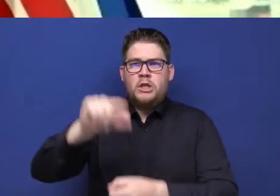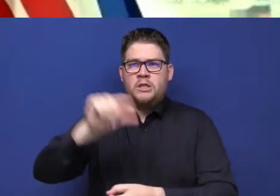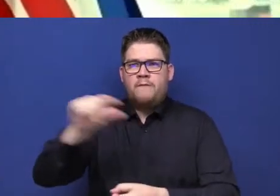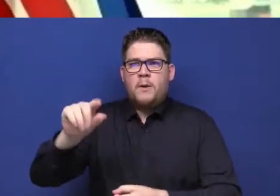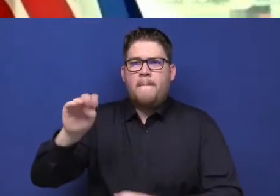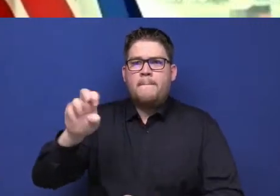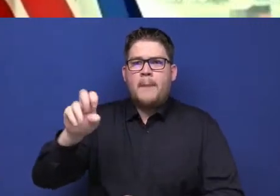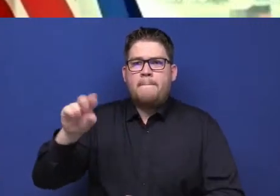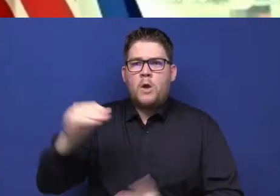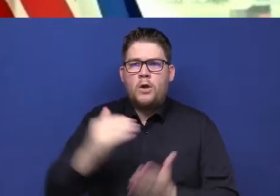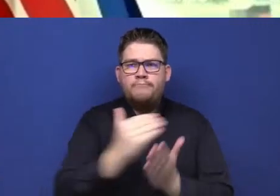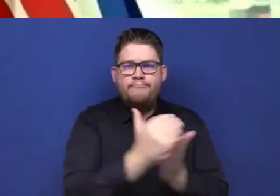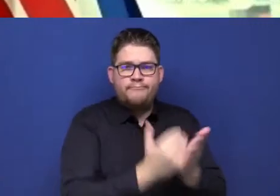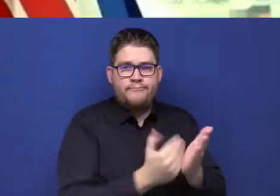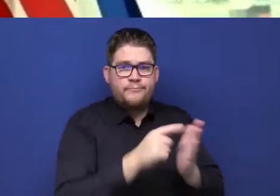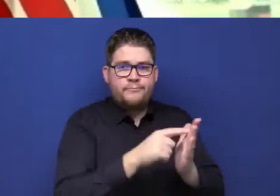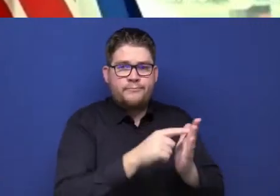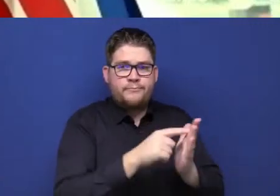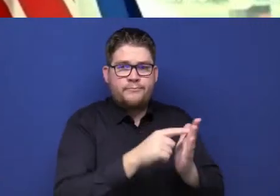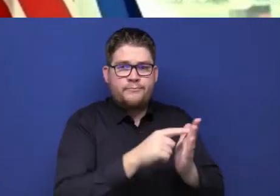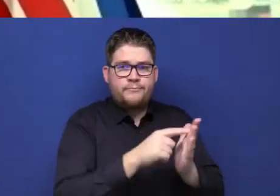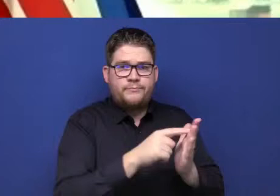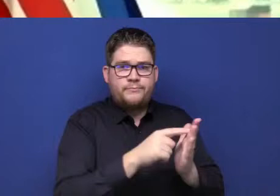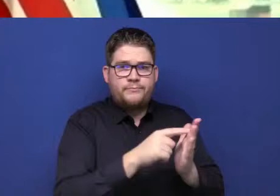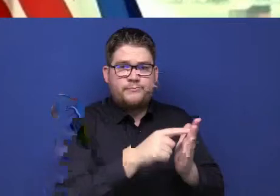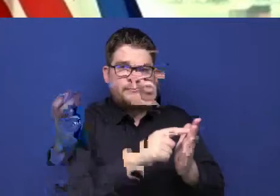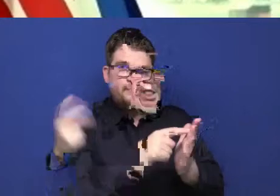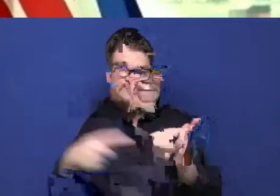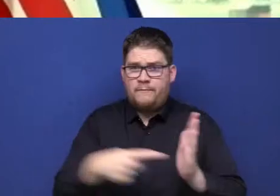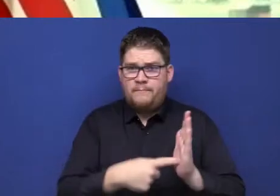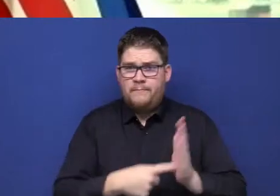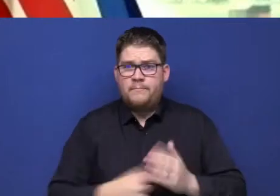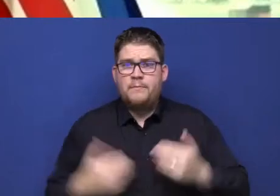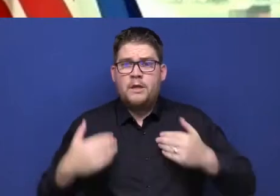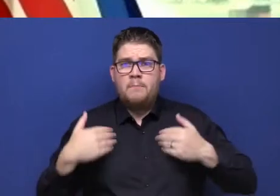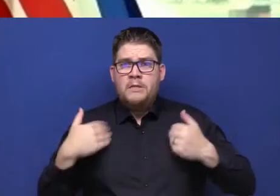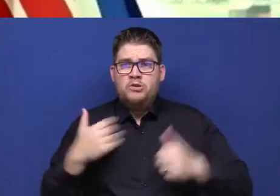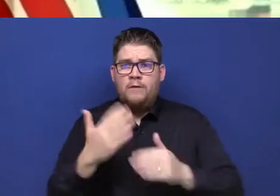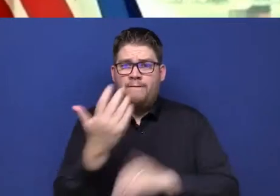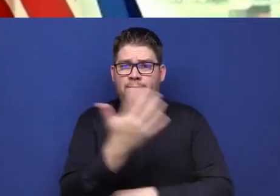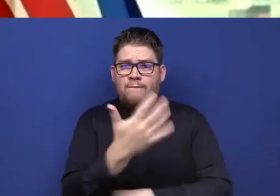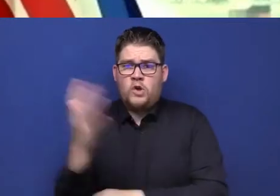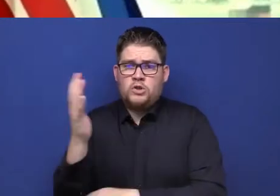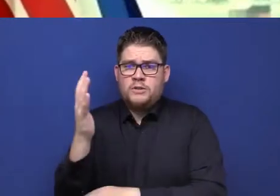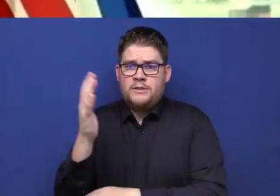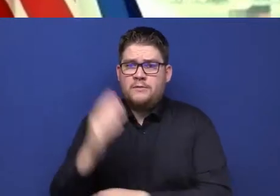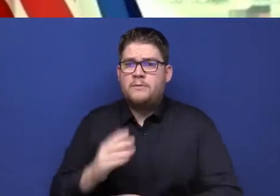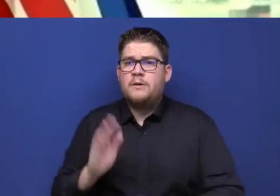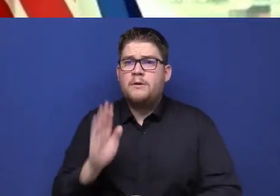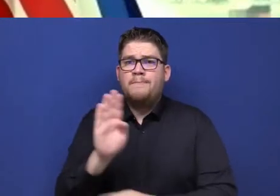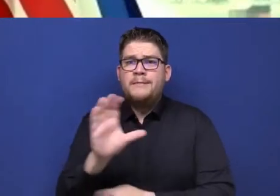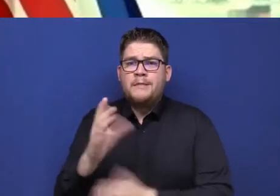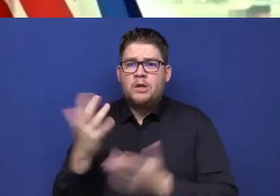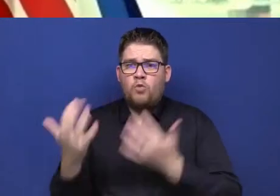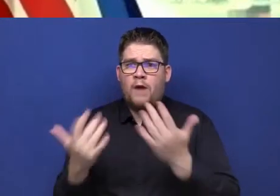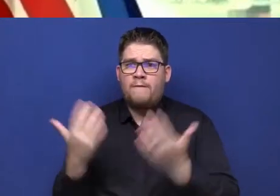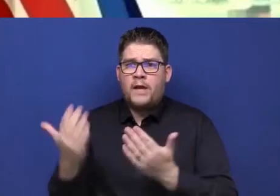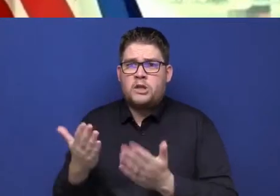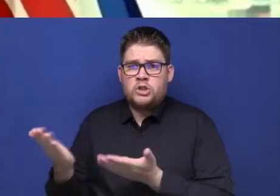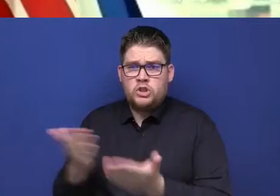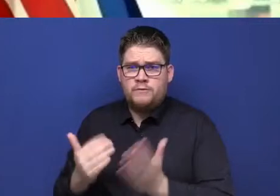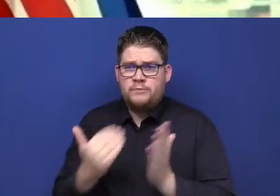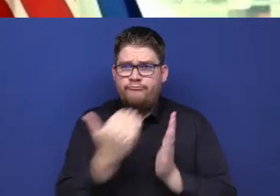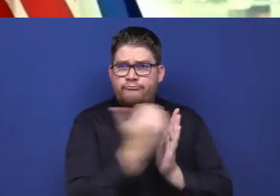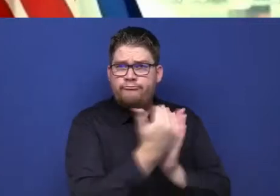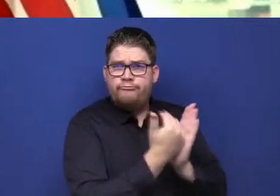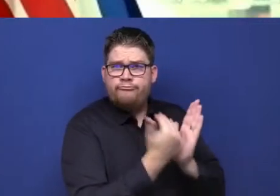it common for the Wildfire Service to go to the forest industry groups and tell them to use their own equipment and personnel because